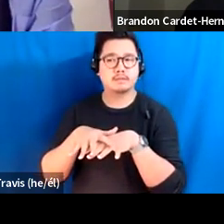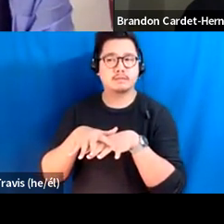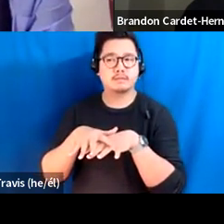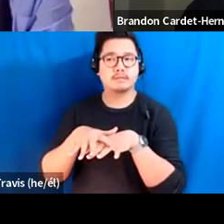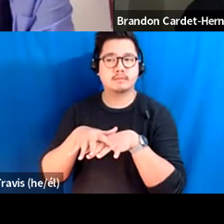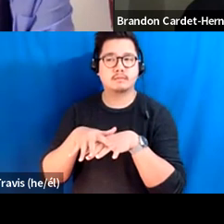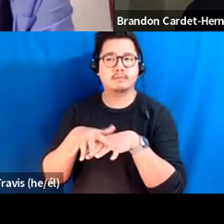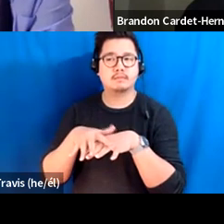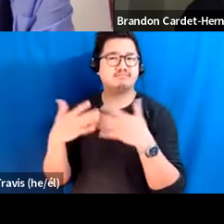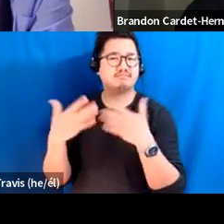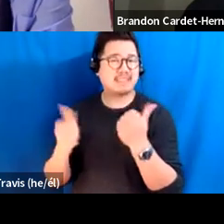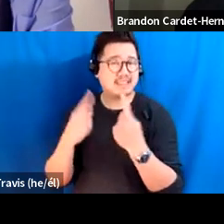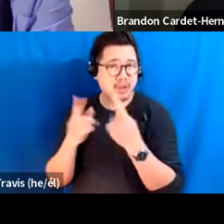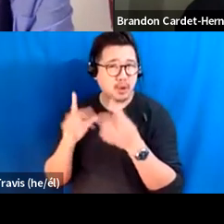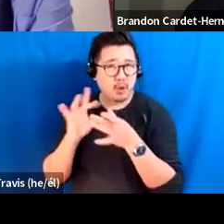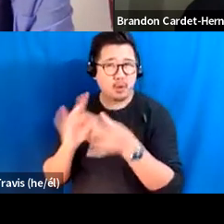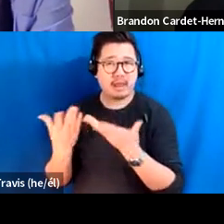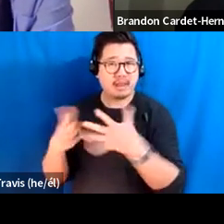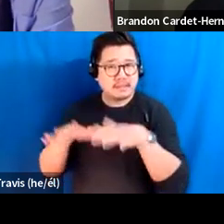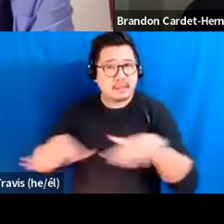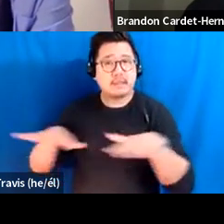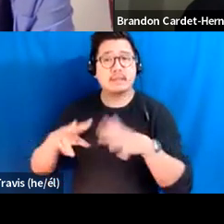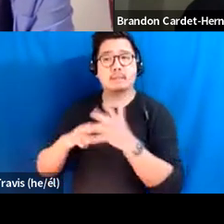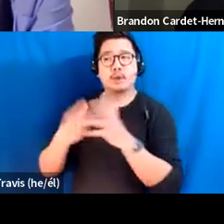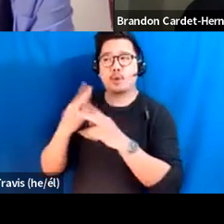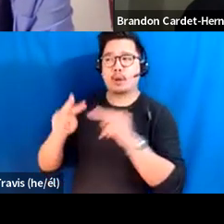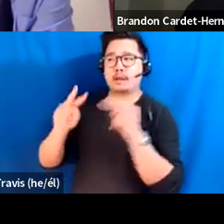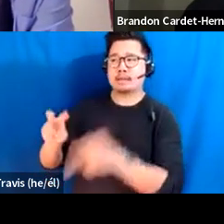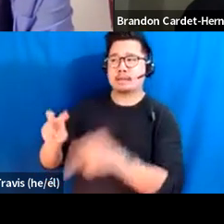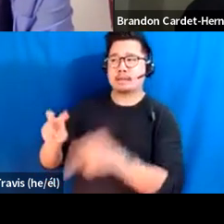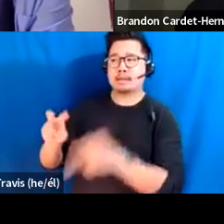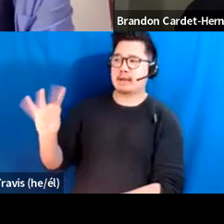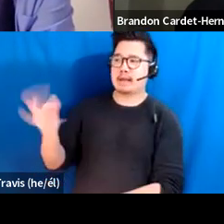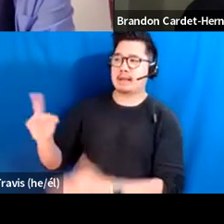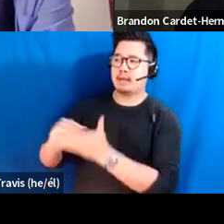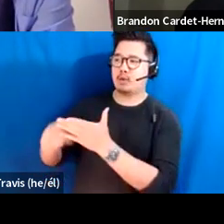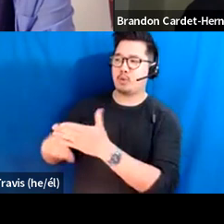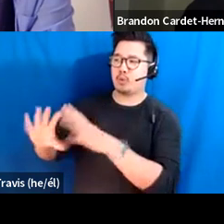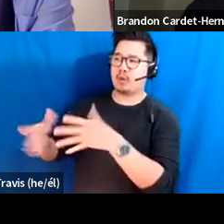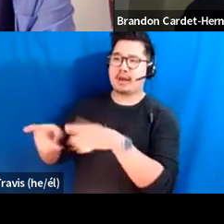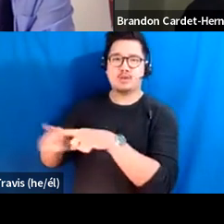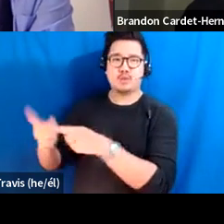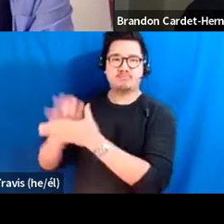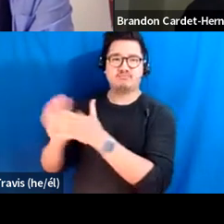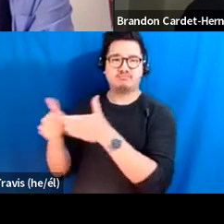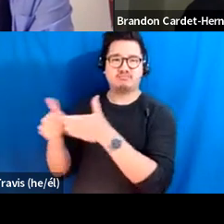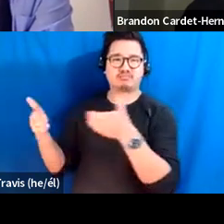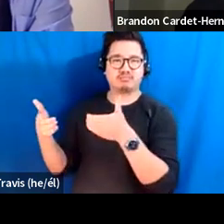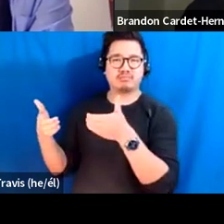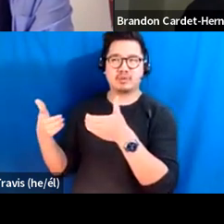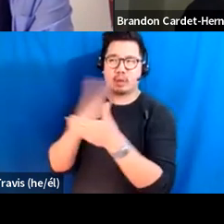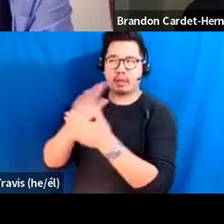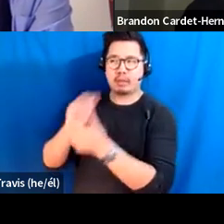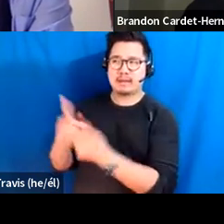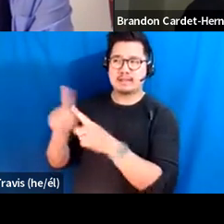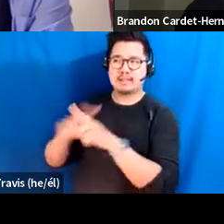the physical space are you gonna be kind of treating seventh and eighth grade as an academy so to speak and and slightly different uh